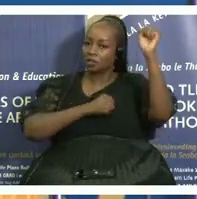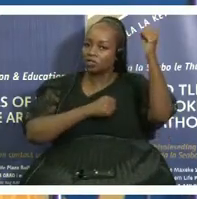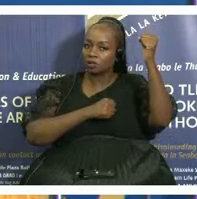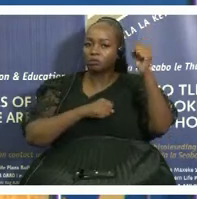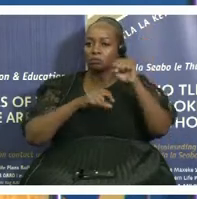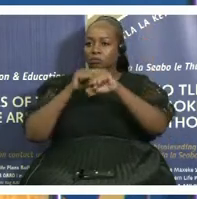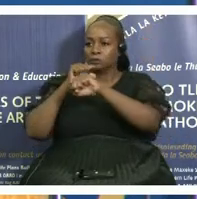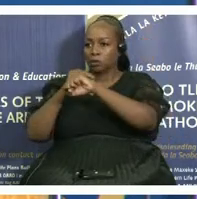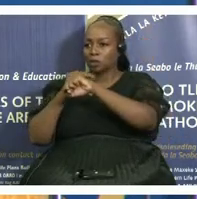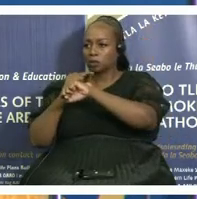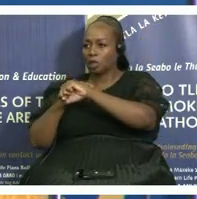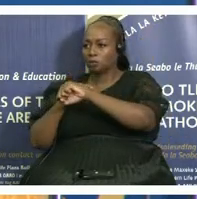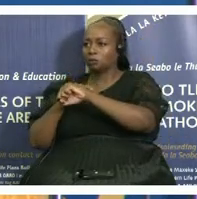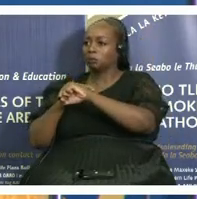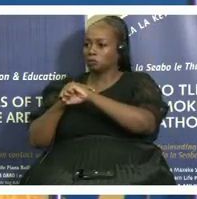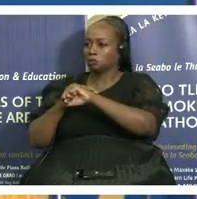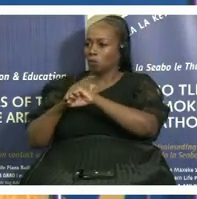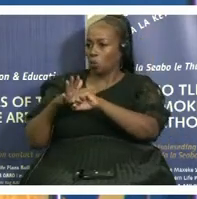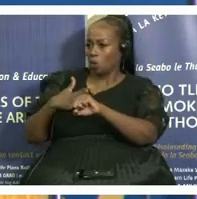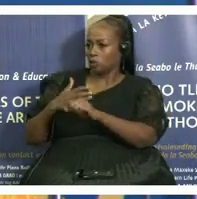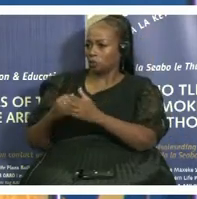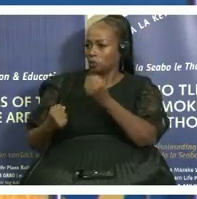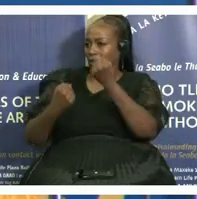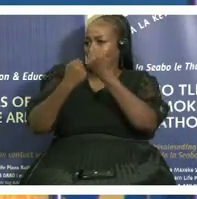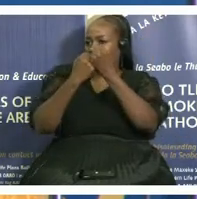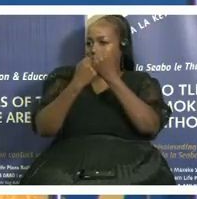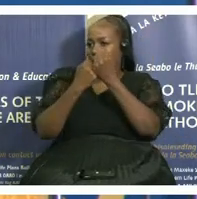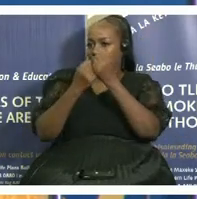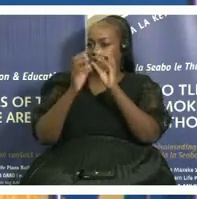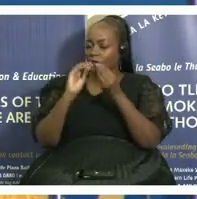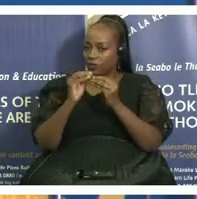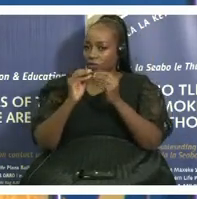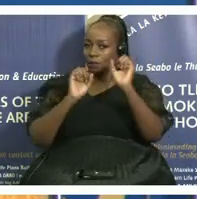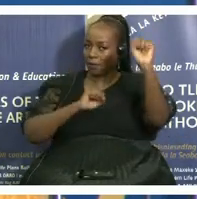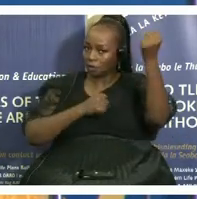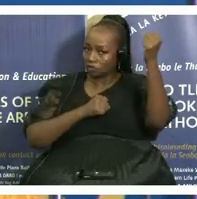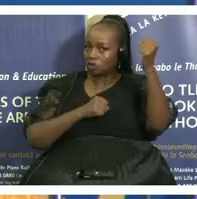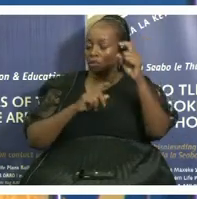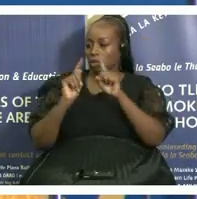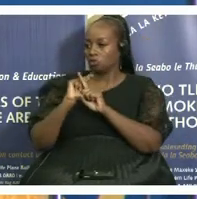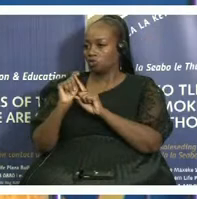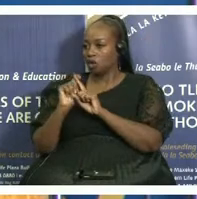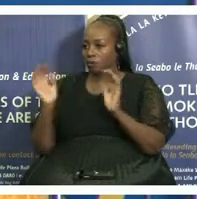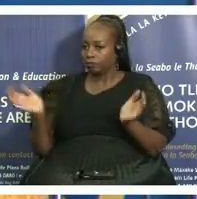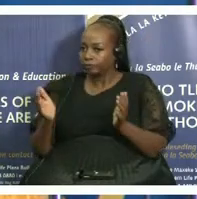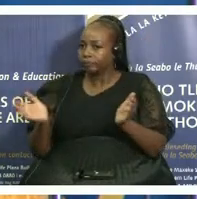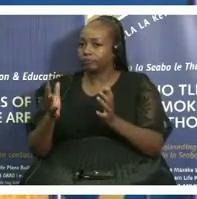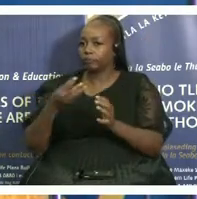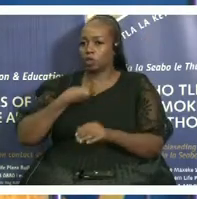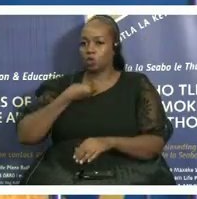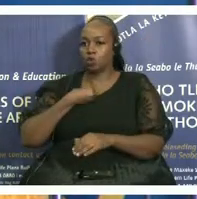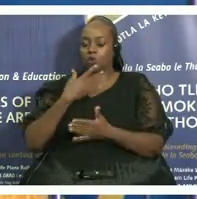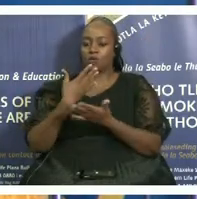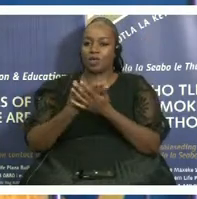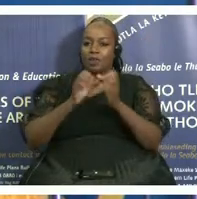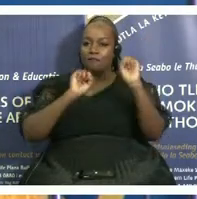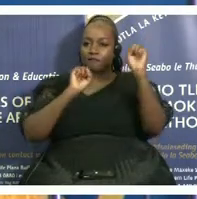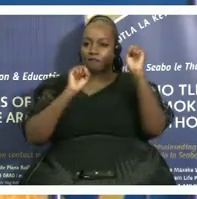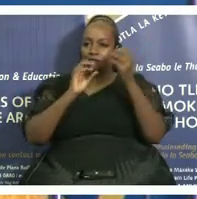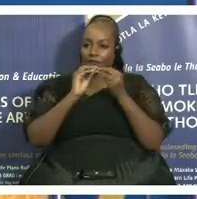tse ikemiseditseng ho thusa hore re ke re fedise ntwena re traine batjha ba rona ba tle ba tsebe ho